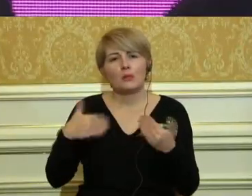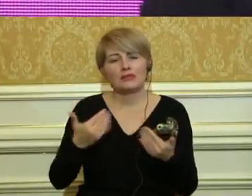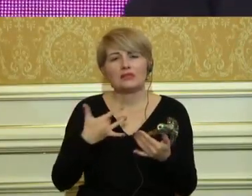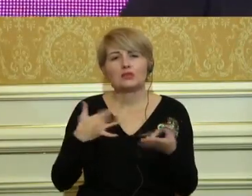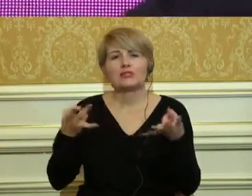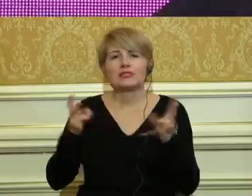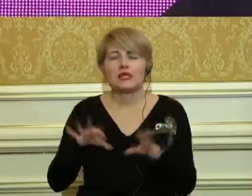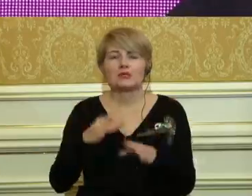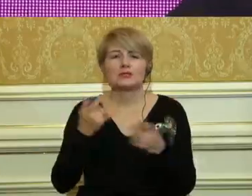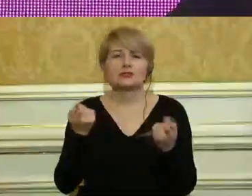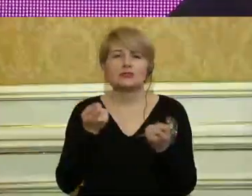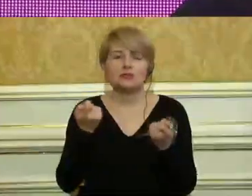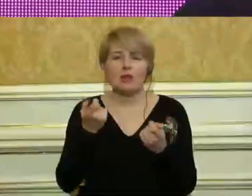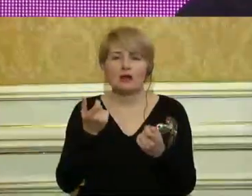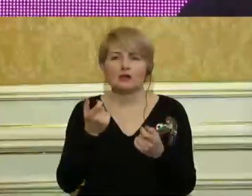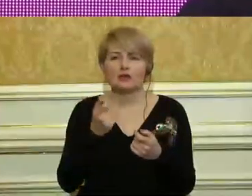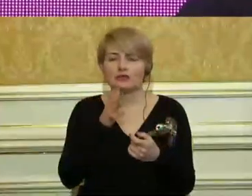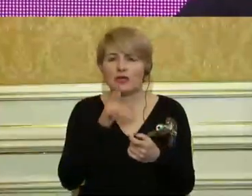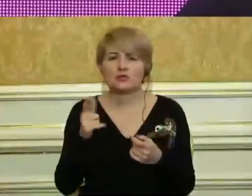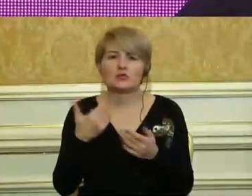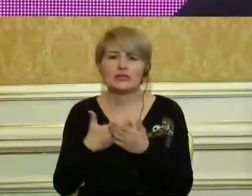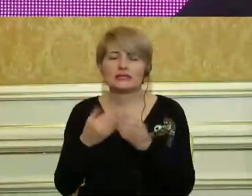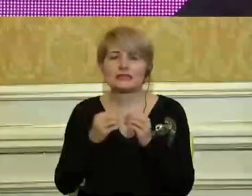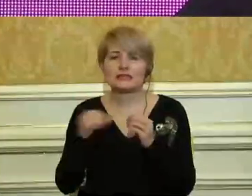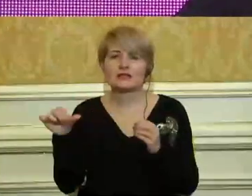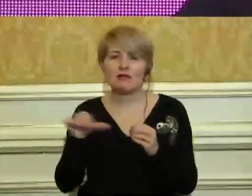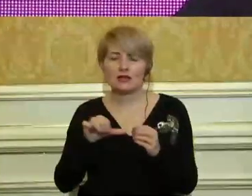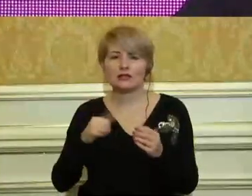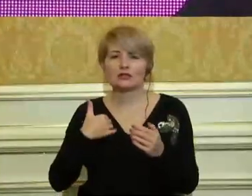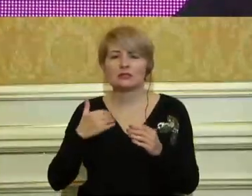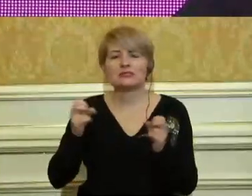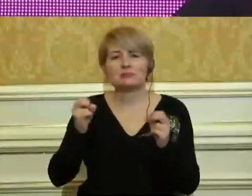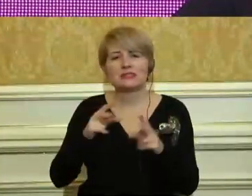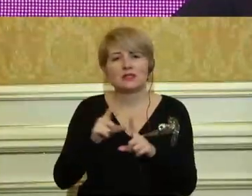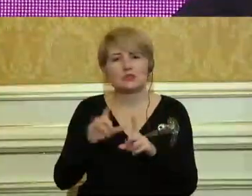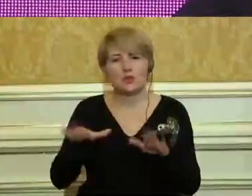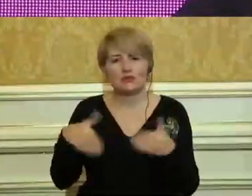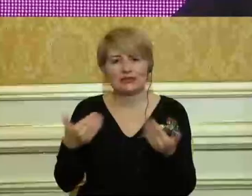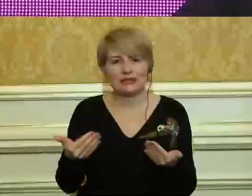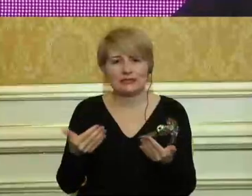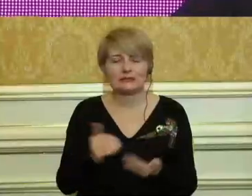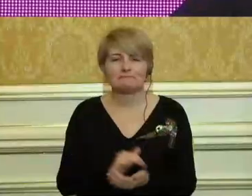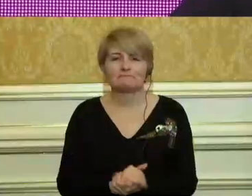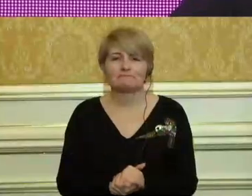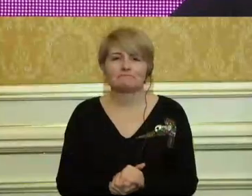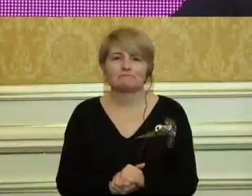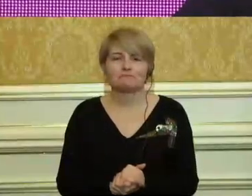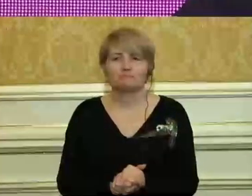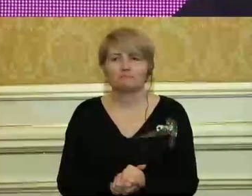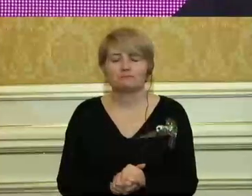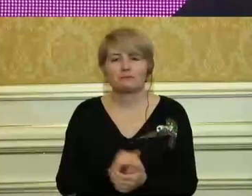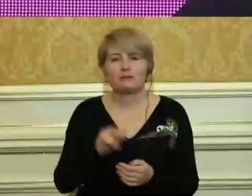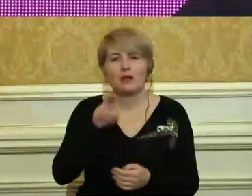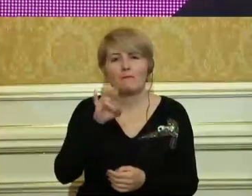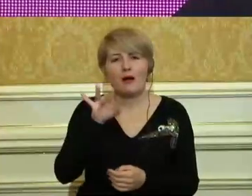your words and your recommendations. So, Holland, unfortunately, we have 10 minutes left. I would like to give a